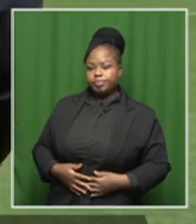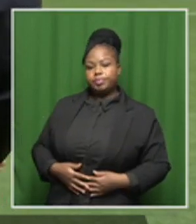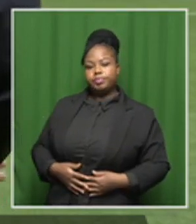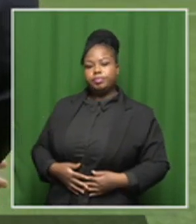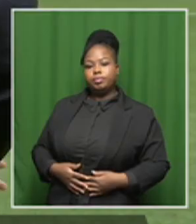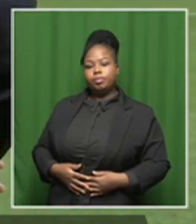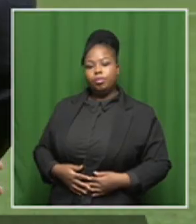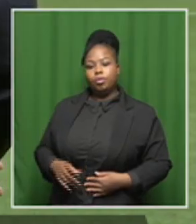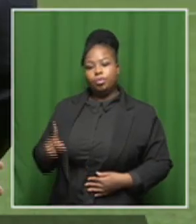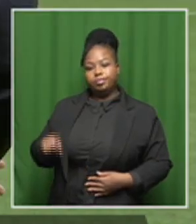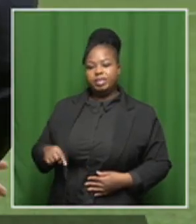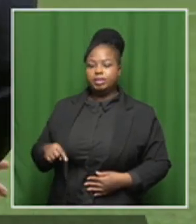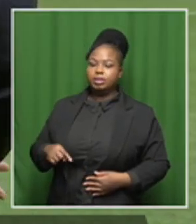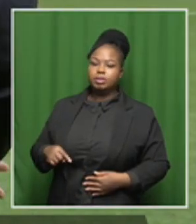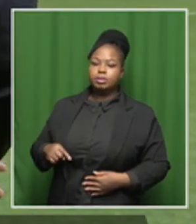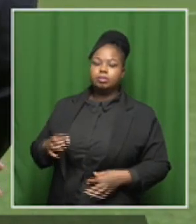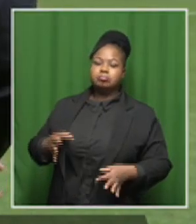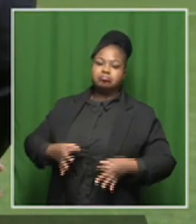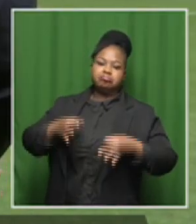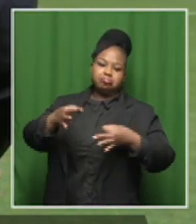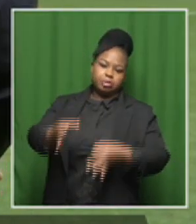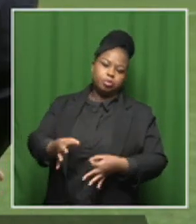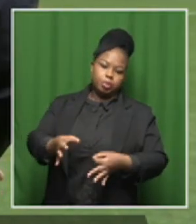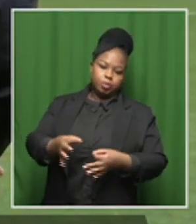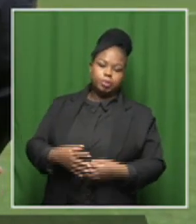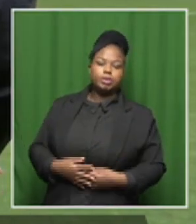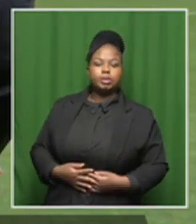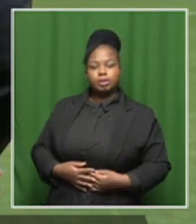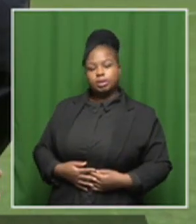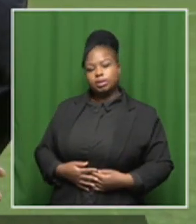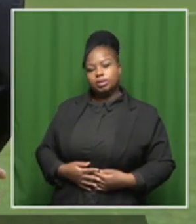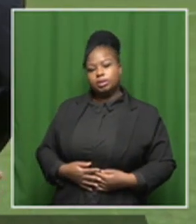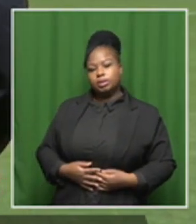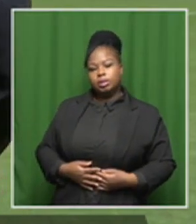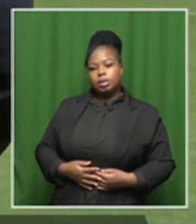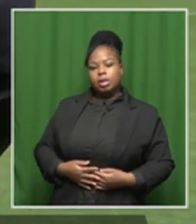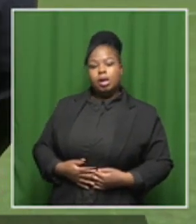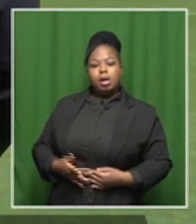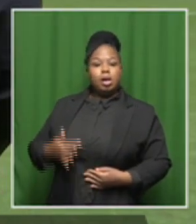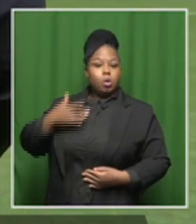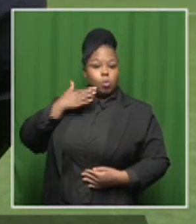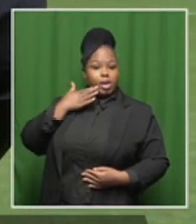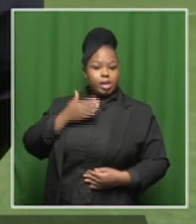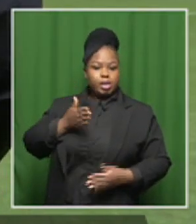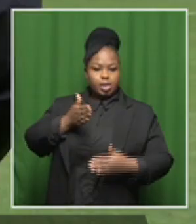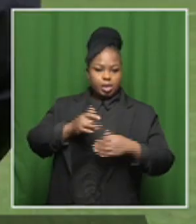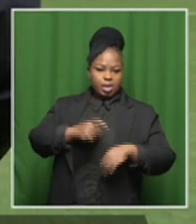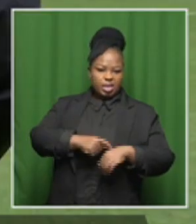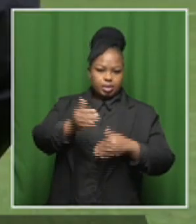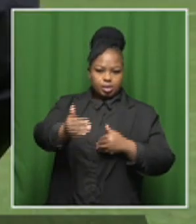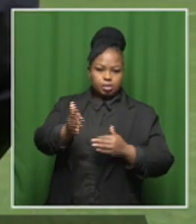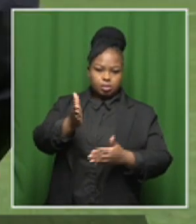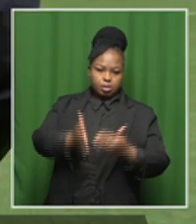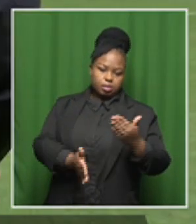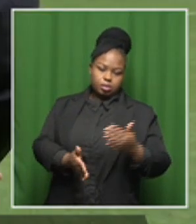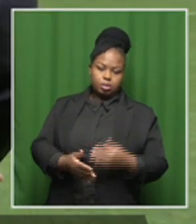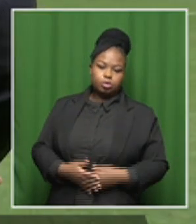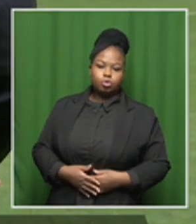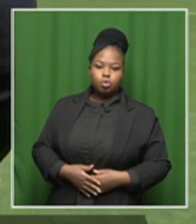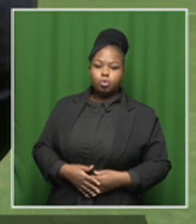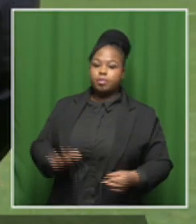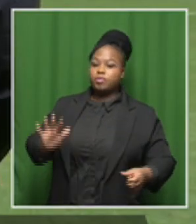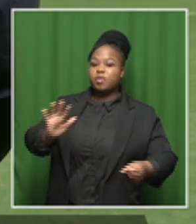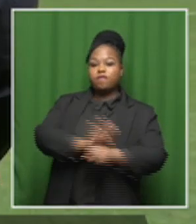pull the replacement forward, and we're going to do that, as you said, at the end of the season. Now that entails removing the full